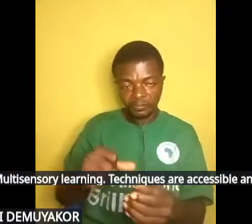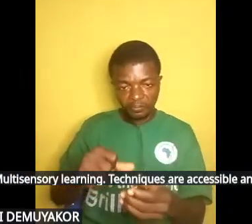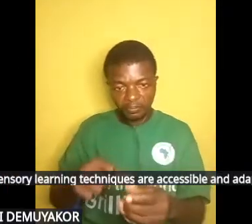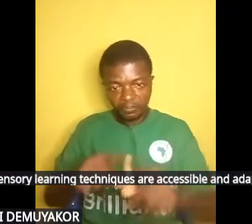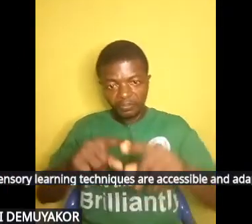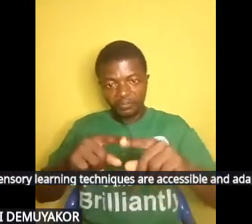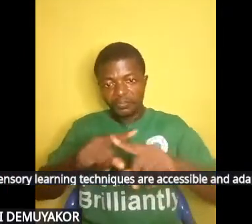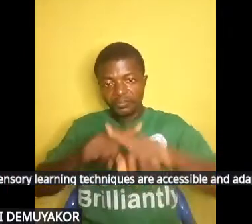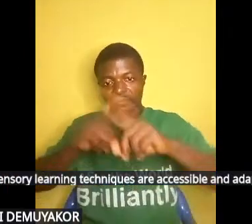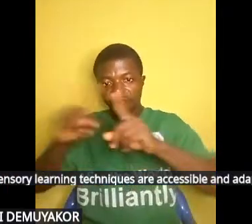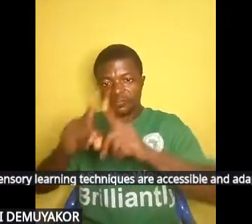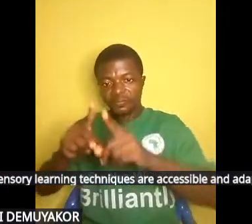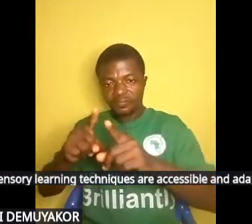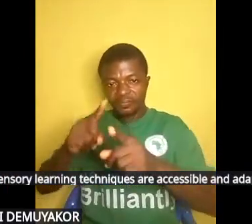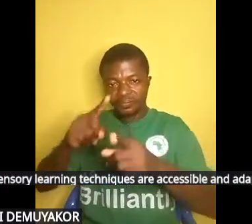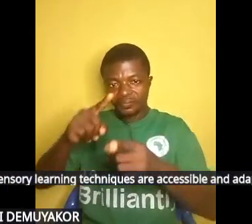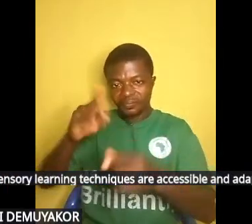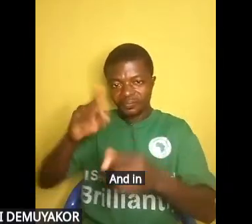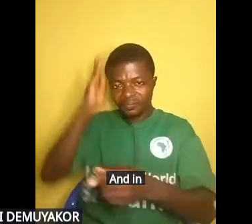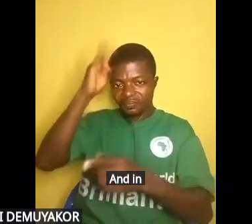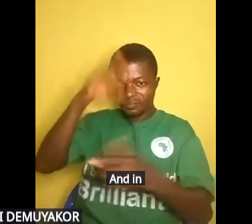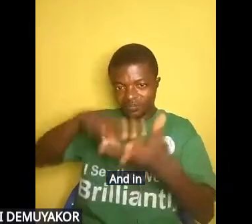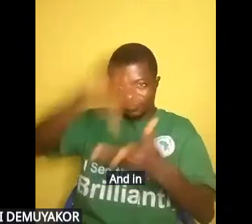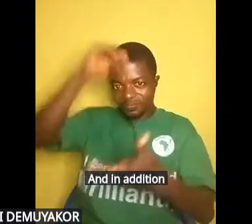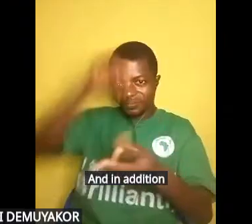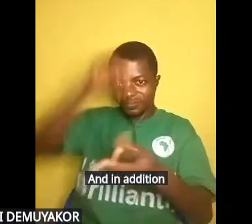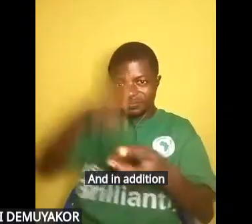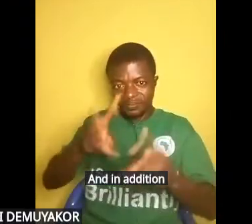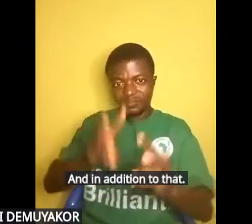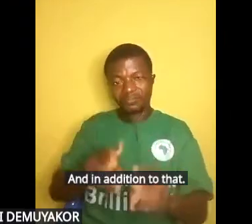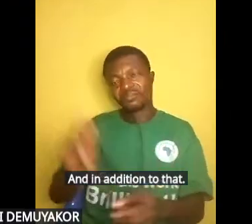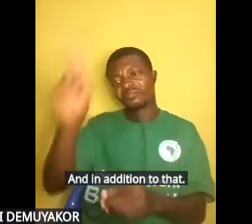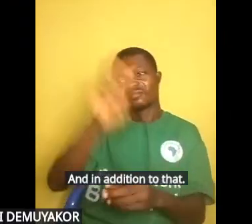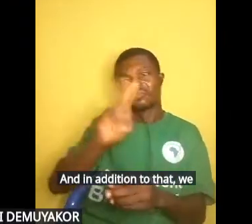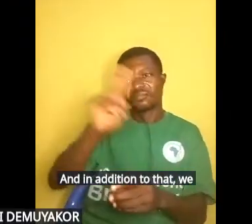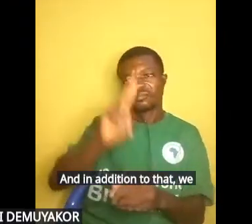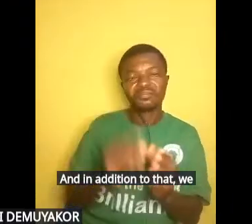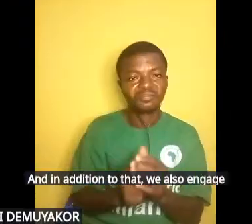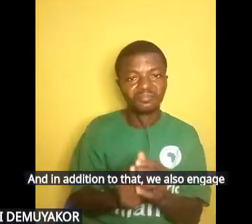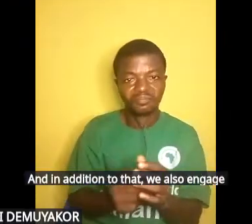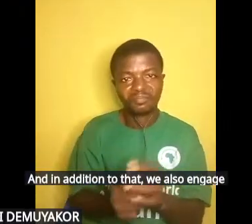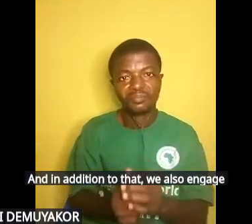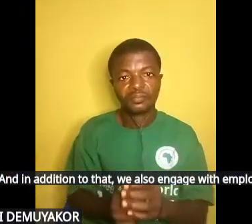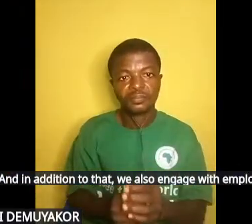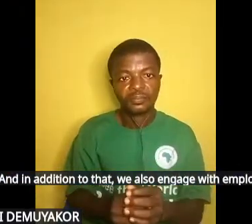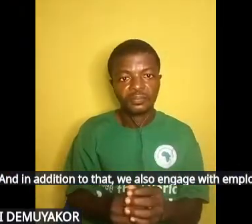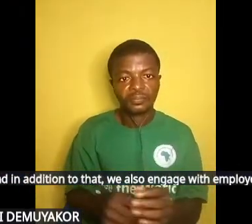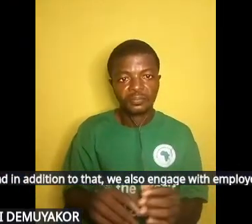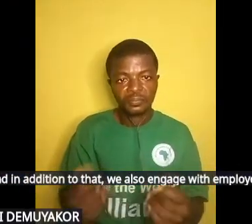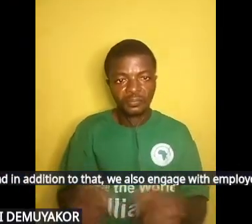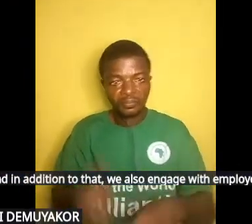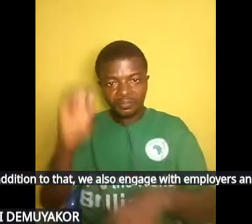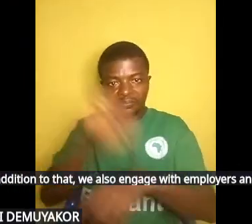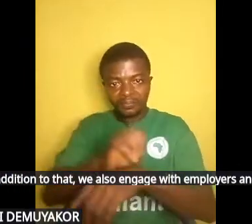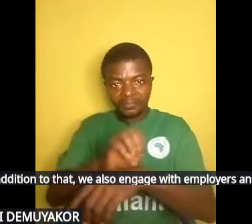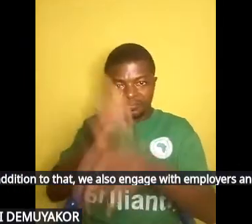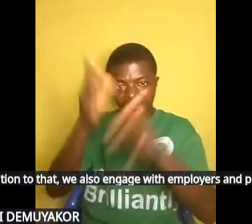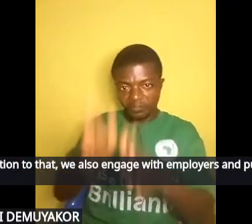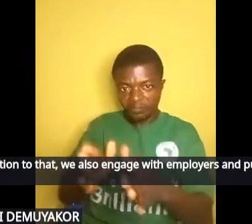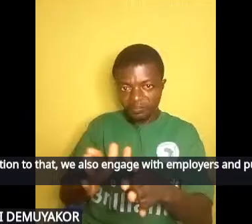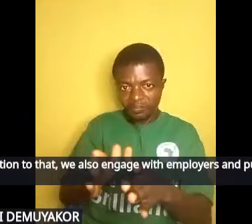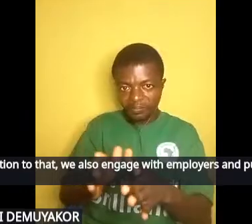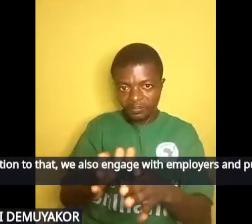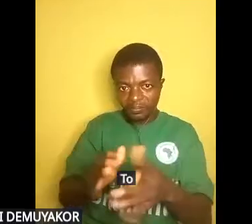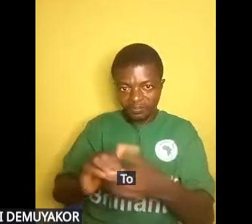adaptable. And in addition to that, we also engage with employers and public sector partners